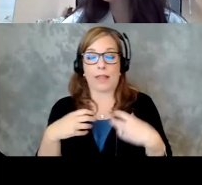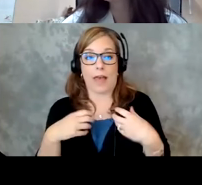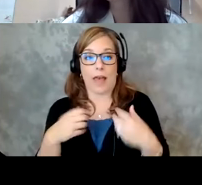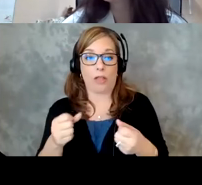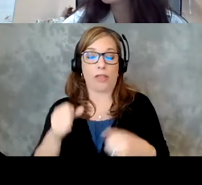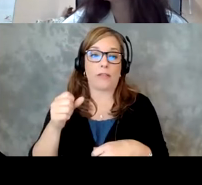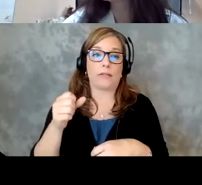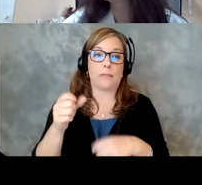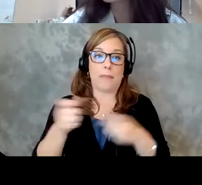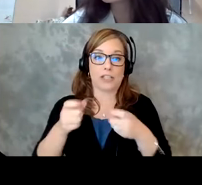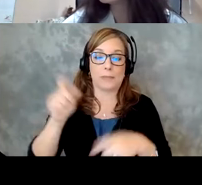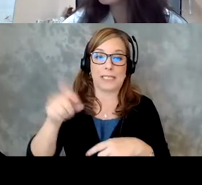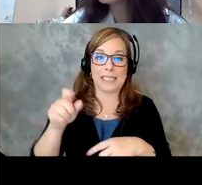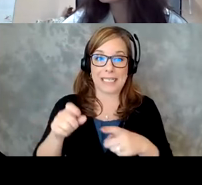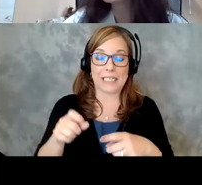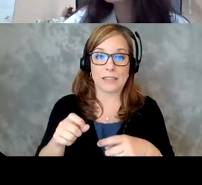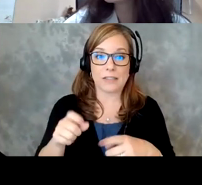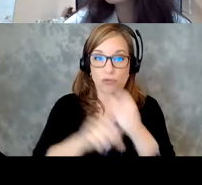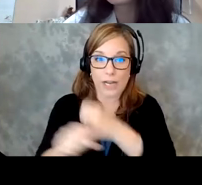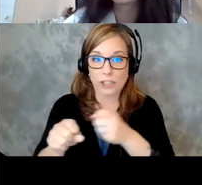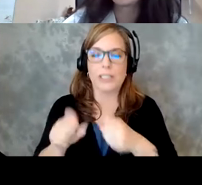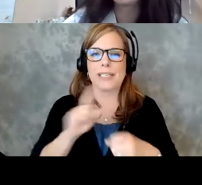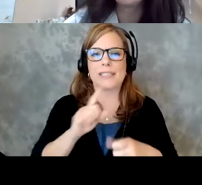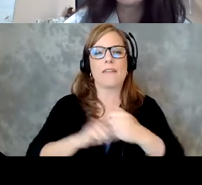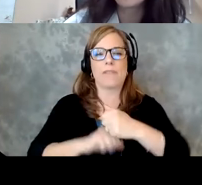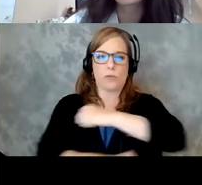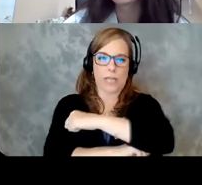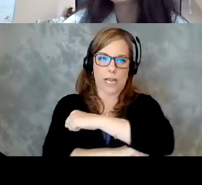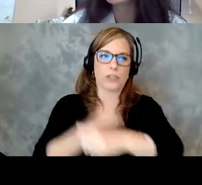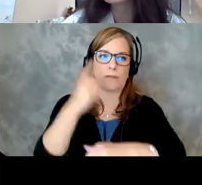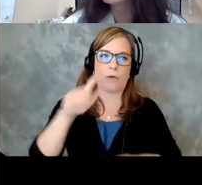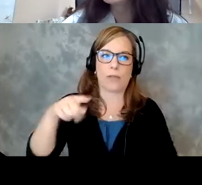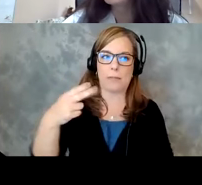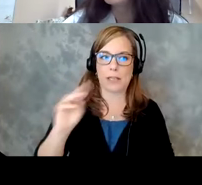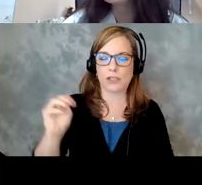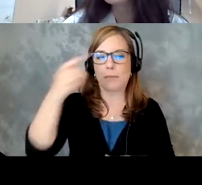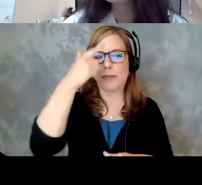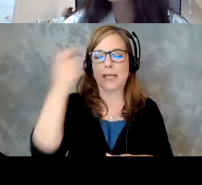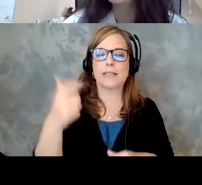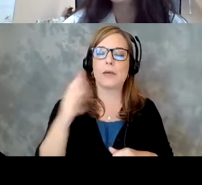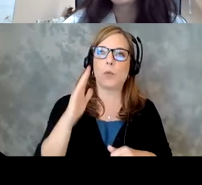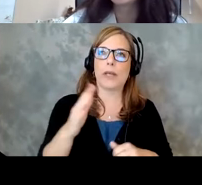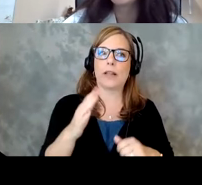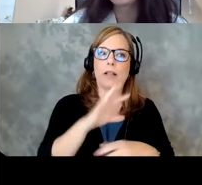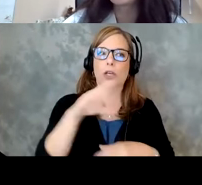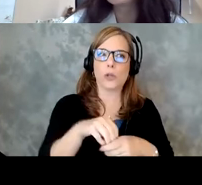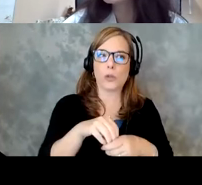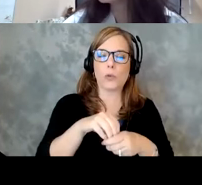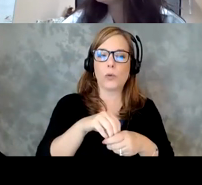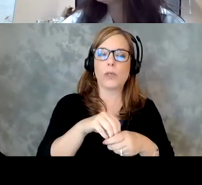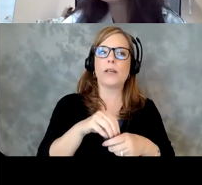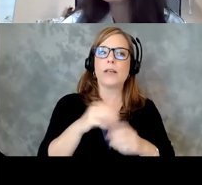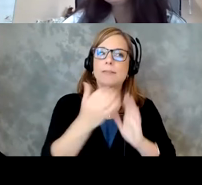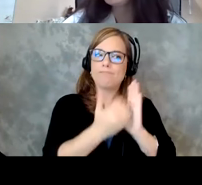foundational to each of the plans' work on population health management, because they do reflect the unique needs of each